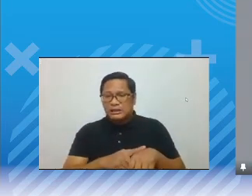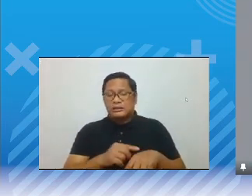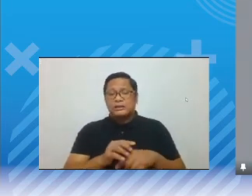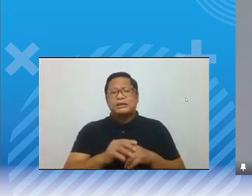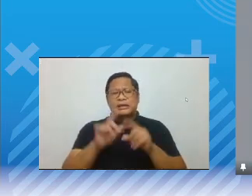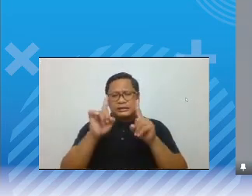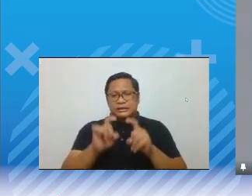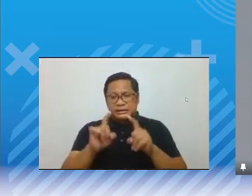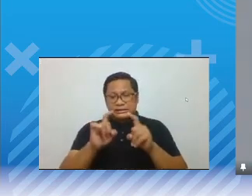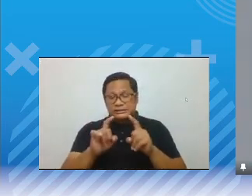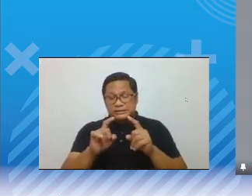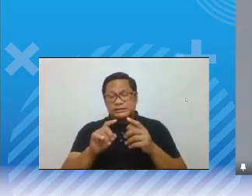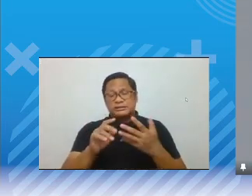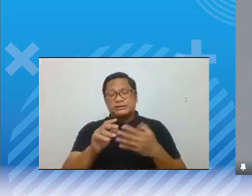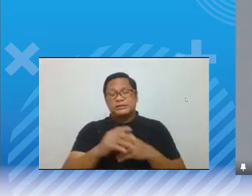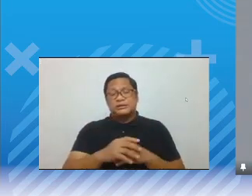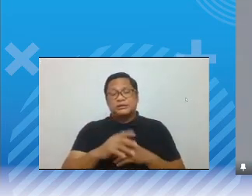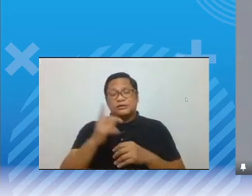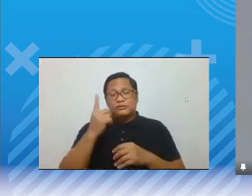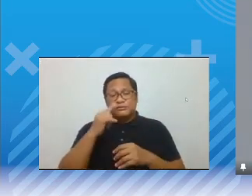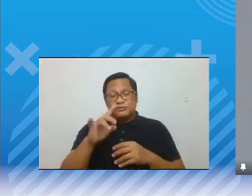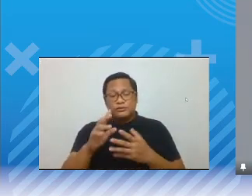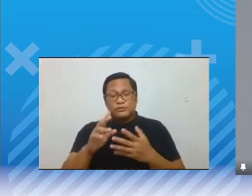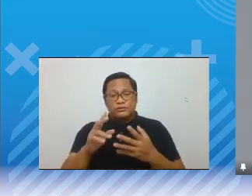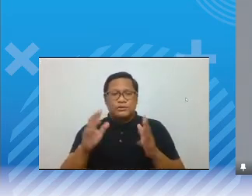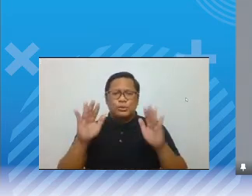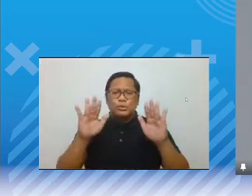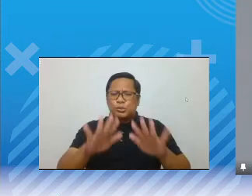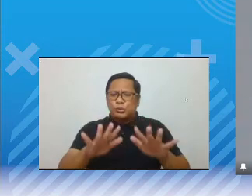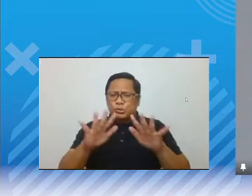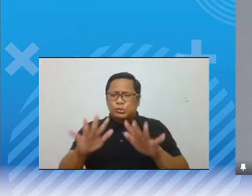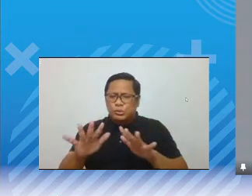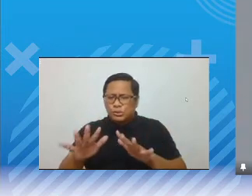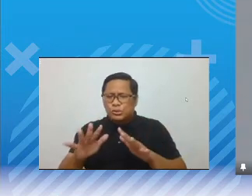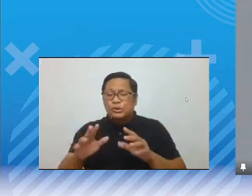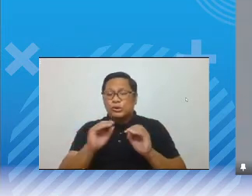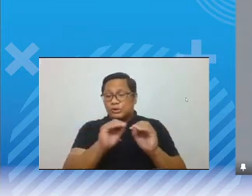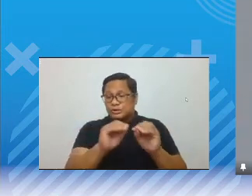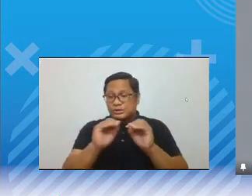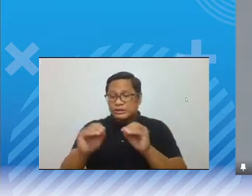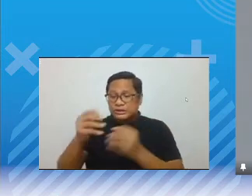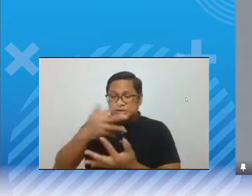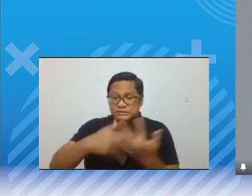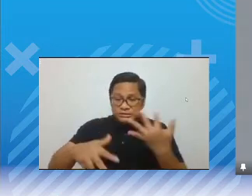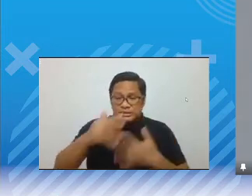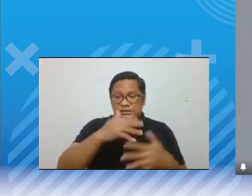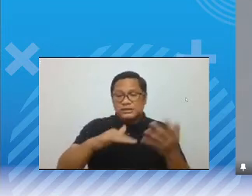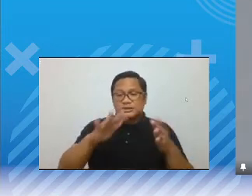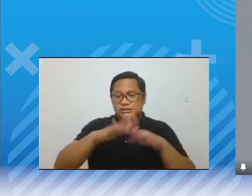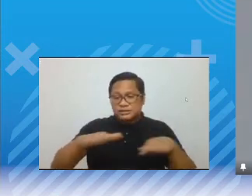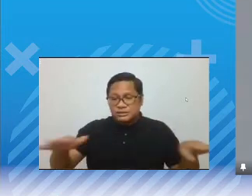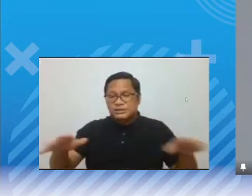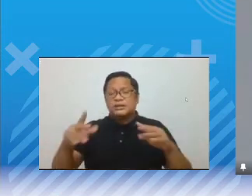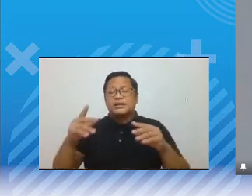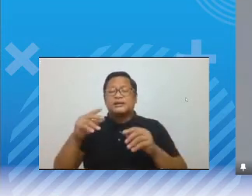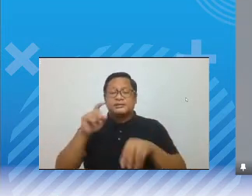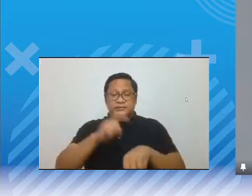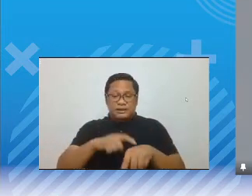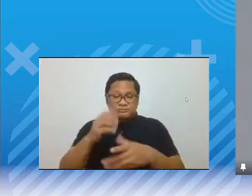where we form a circle. Everybody sitting down, we greet each other, the children. There's a time for sharing